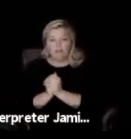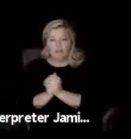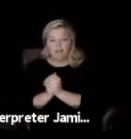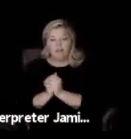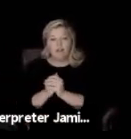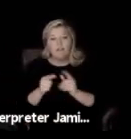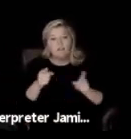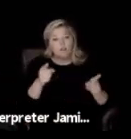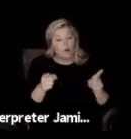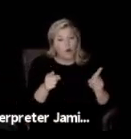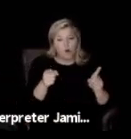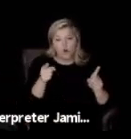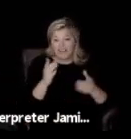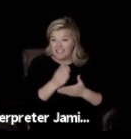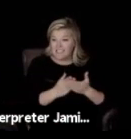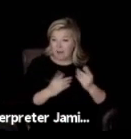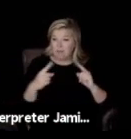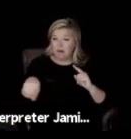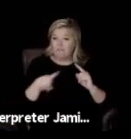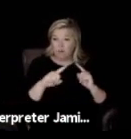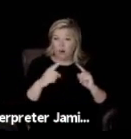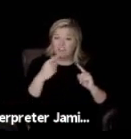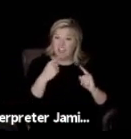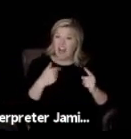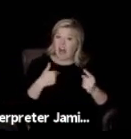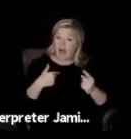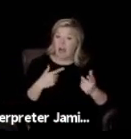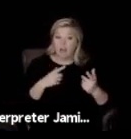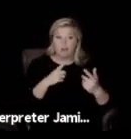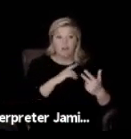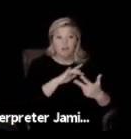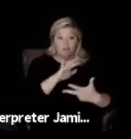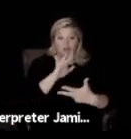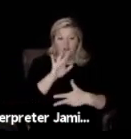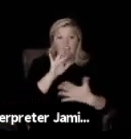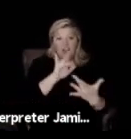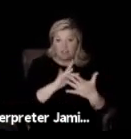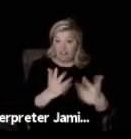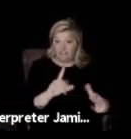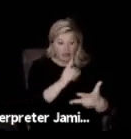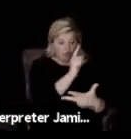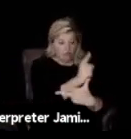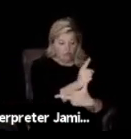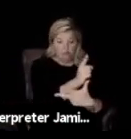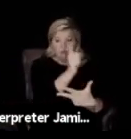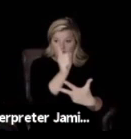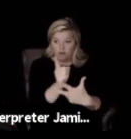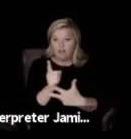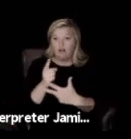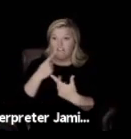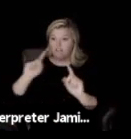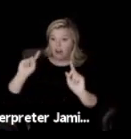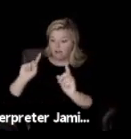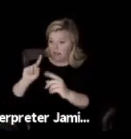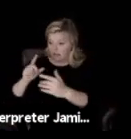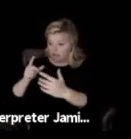of you that said that you've gotten to the door, you've had conversation, that was pretty good. It was like maybe half,